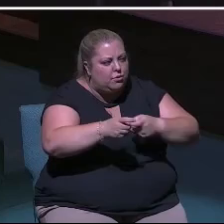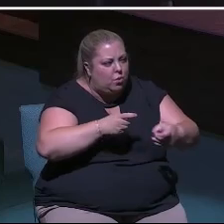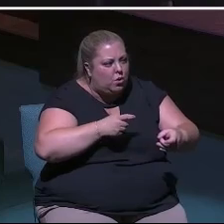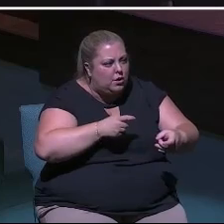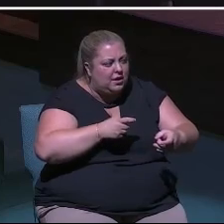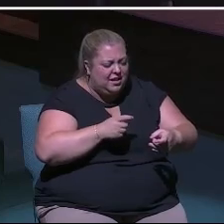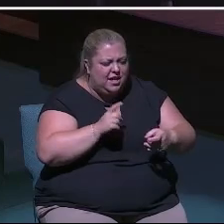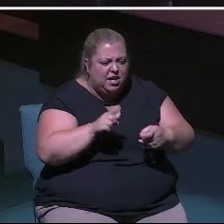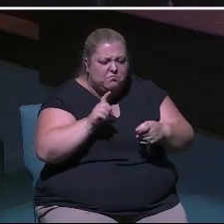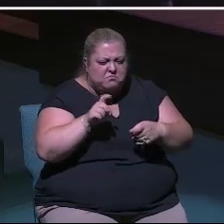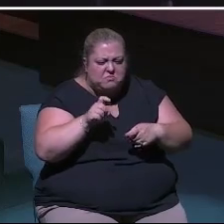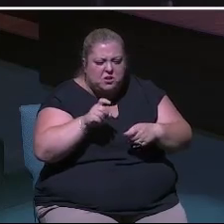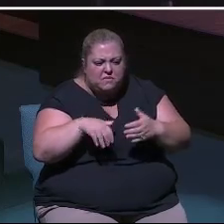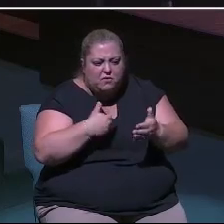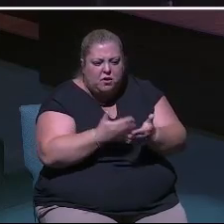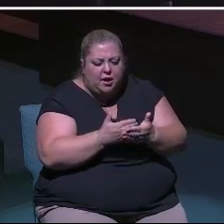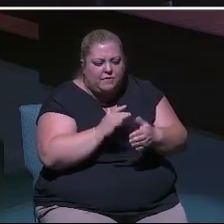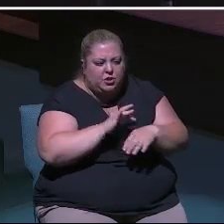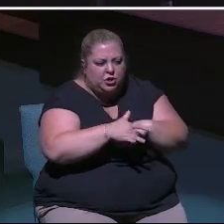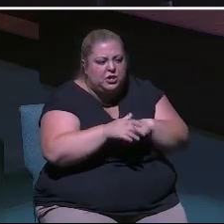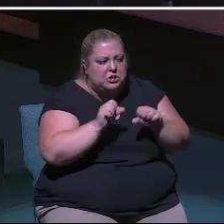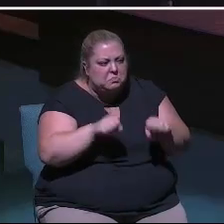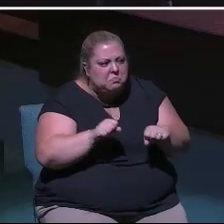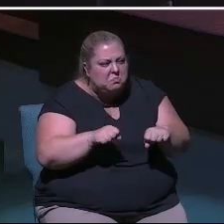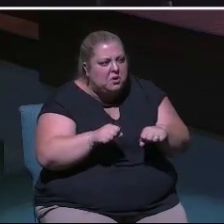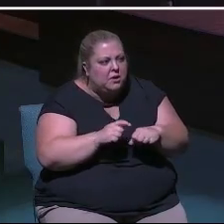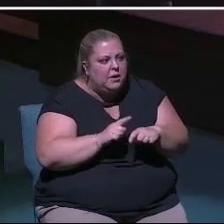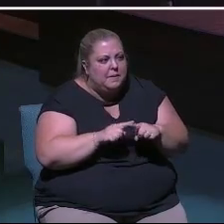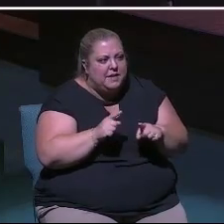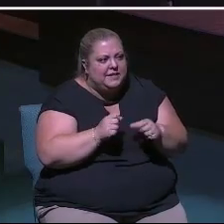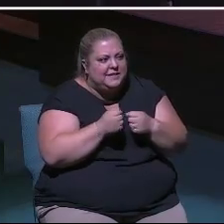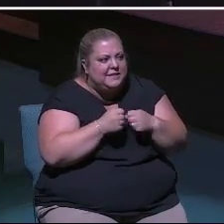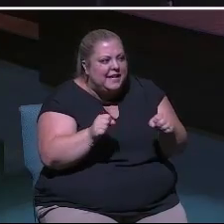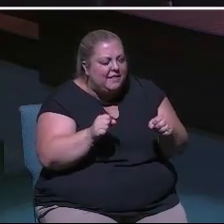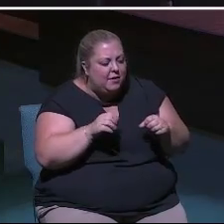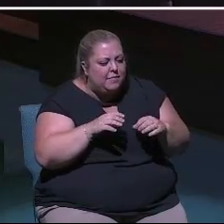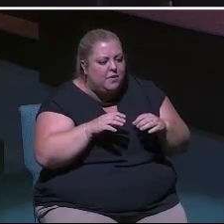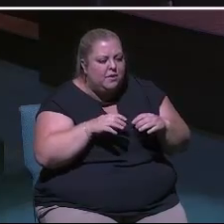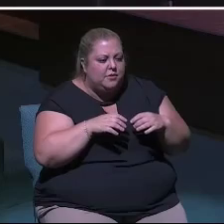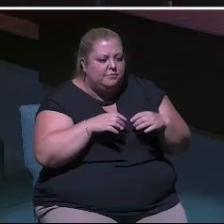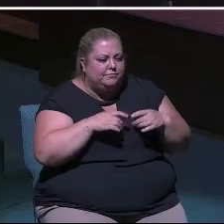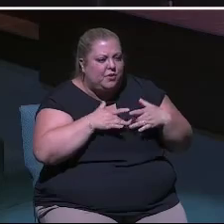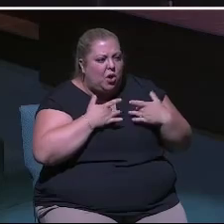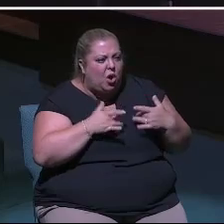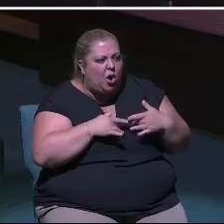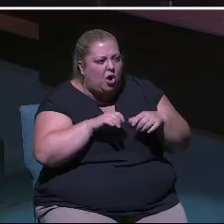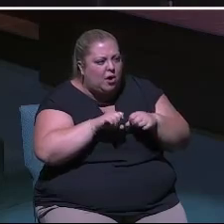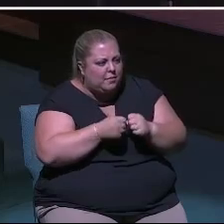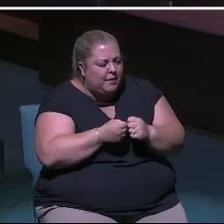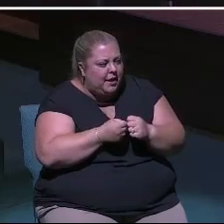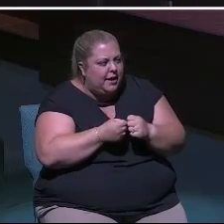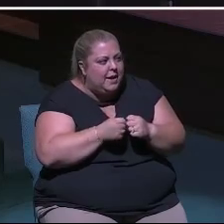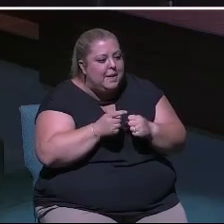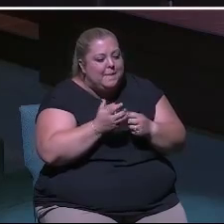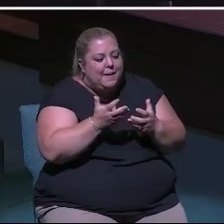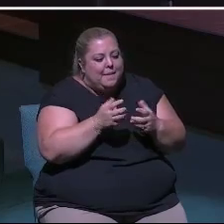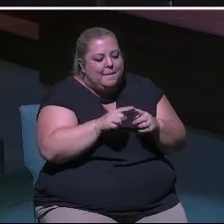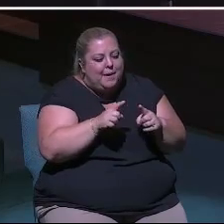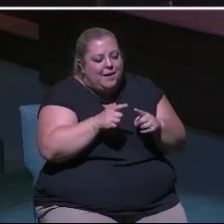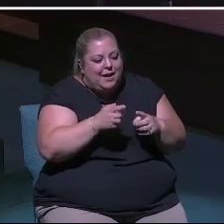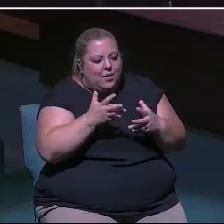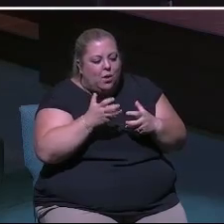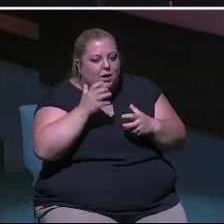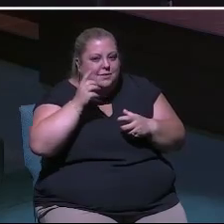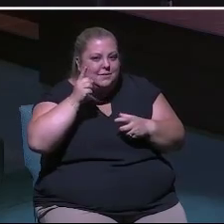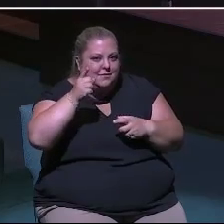Could have done that. He could have saved them the heartache, but he didn't. The fact is, he wants us to know that he knows. Everybody say,